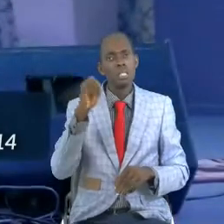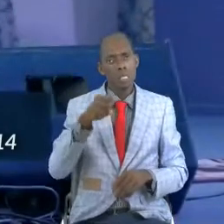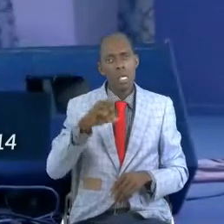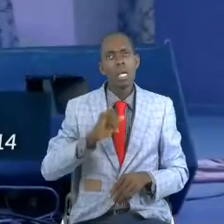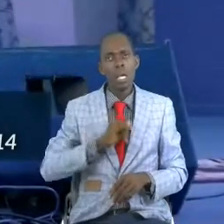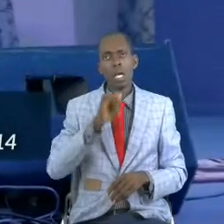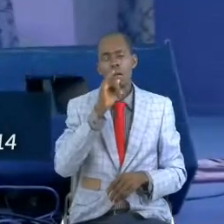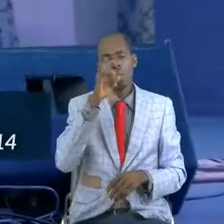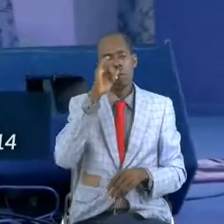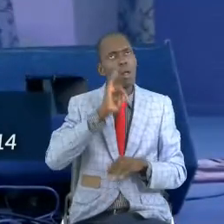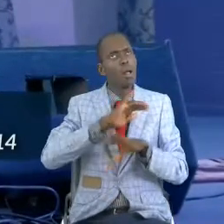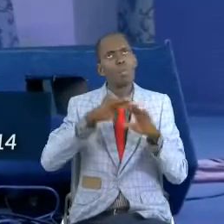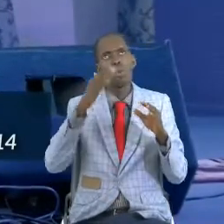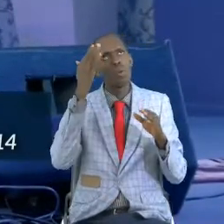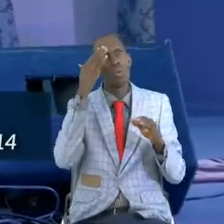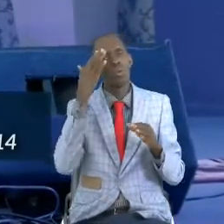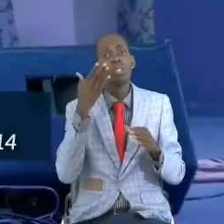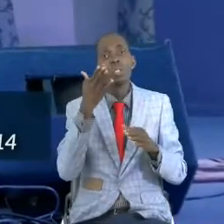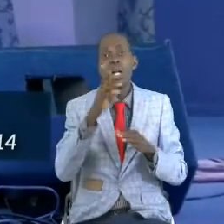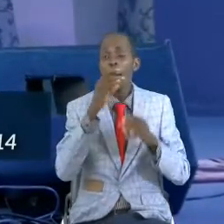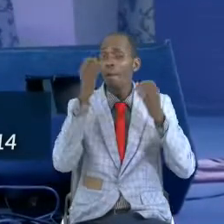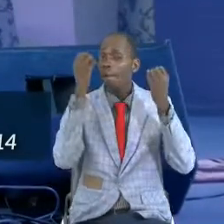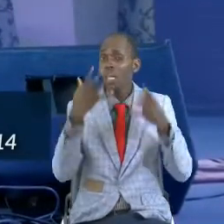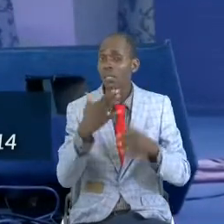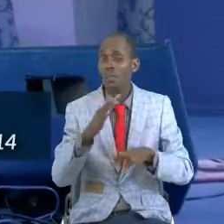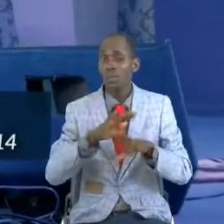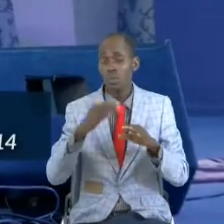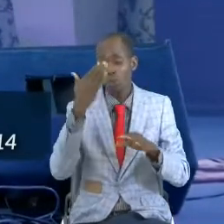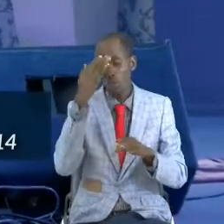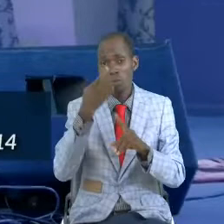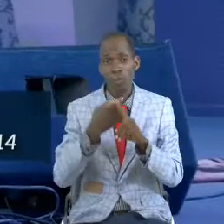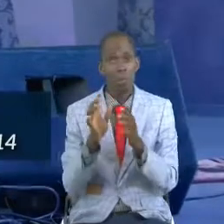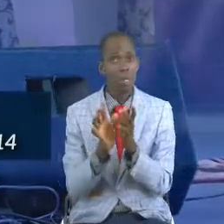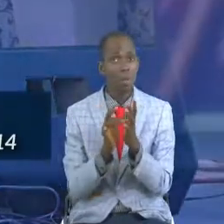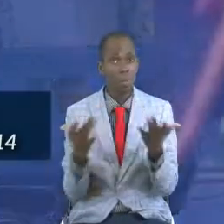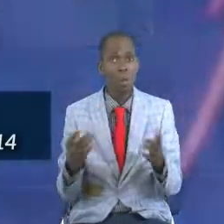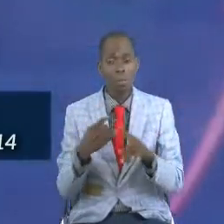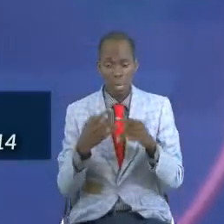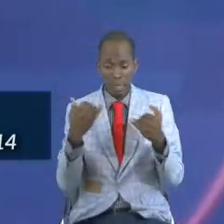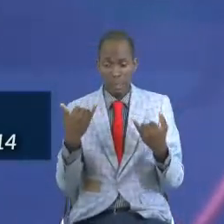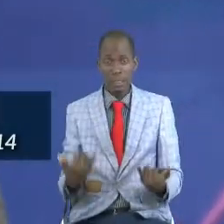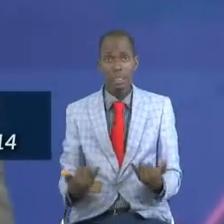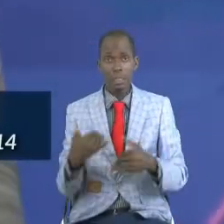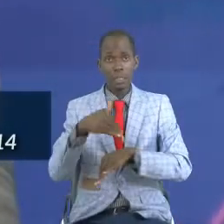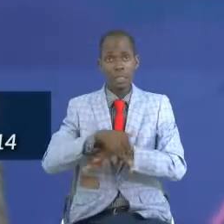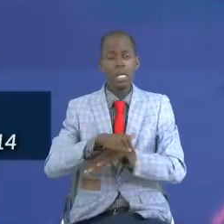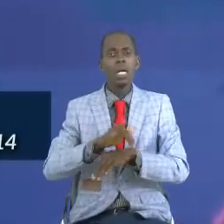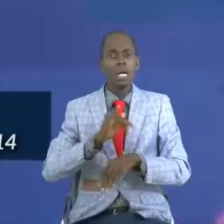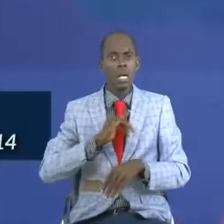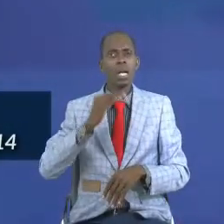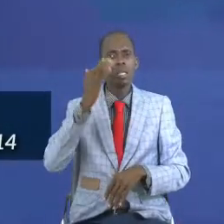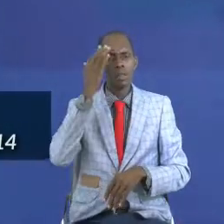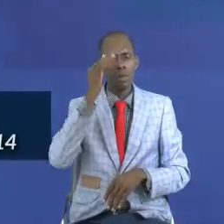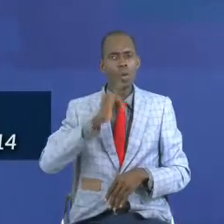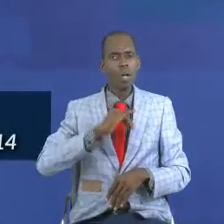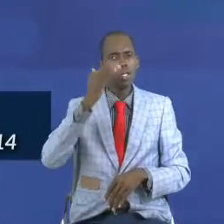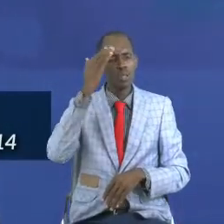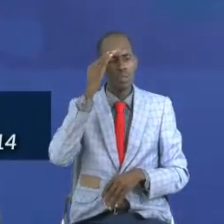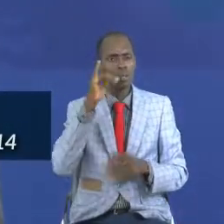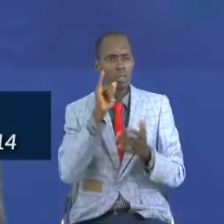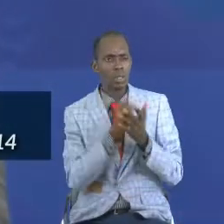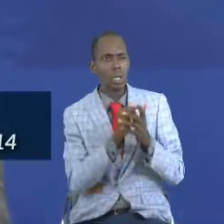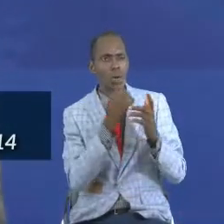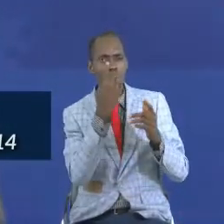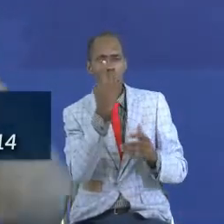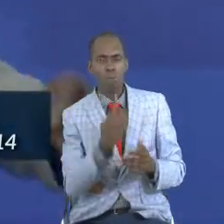know that many things you don't know your life but not tonight i know i know the only way that's jesus i